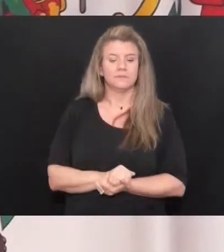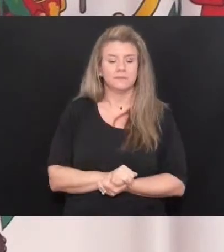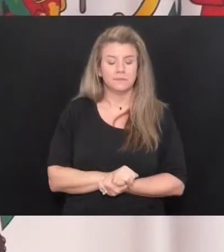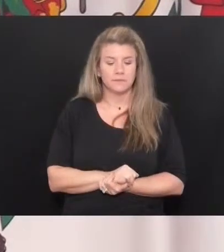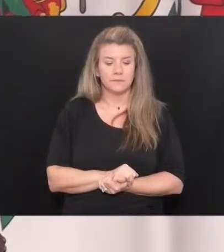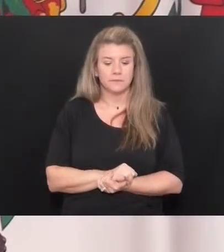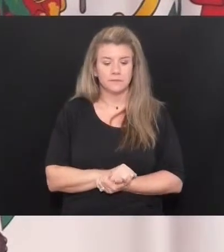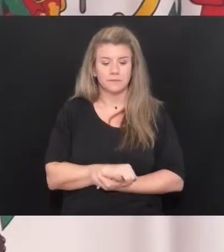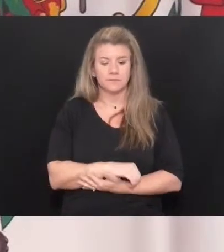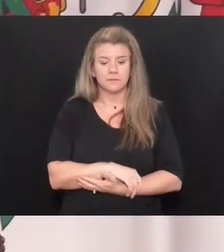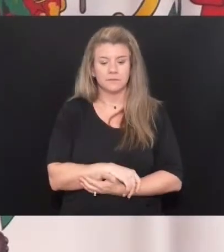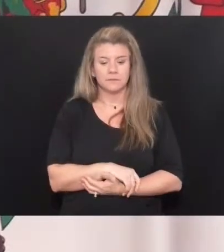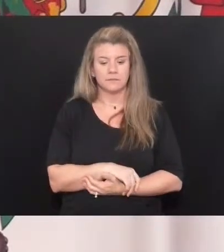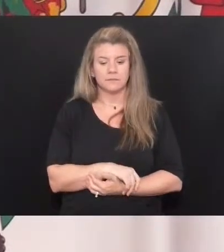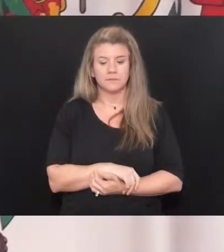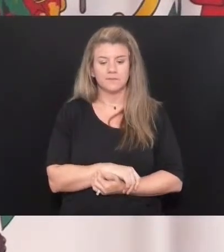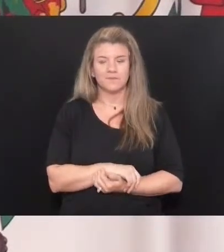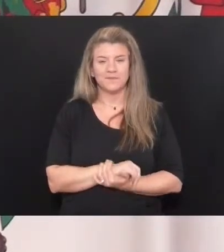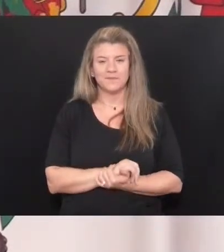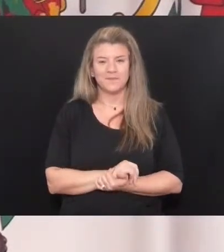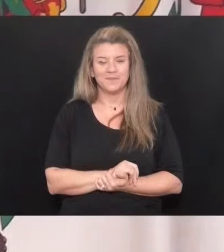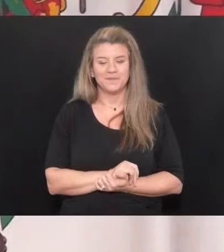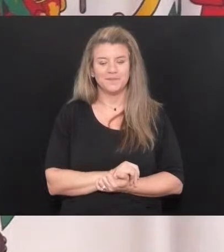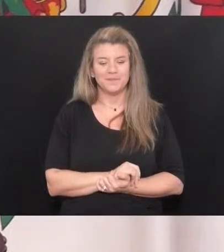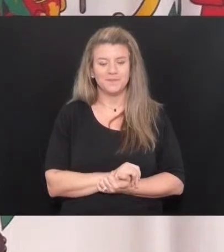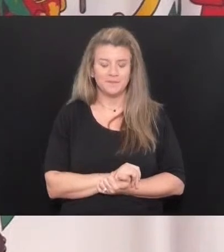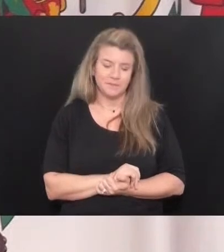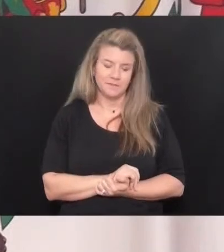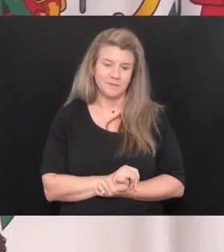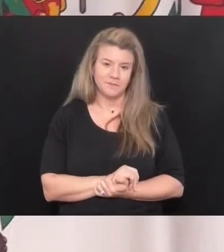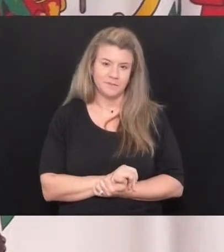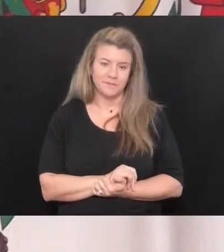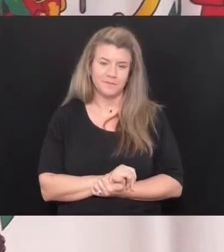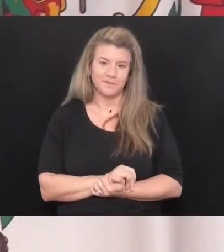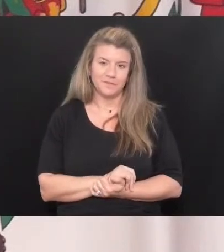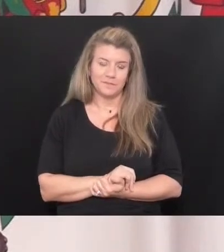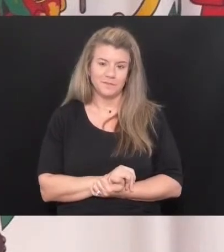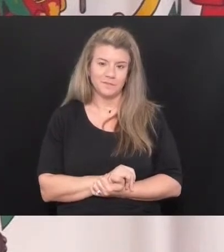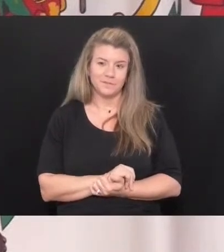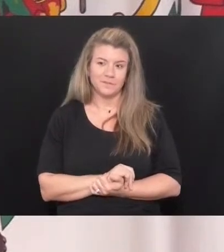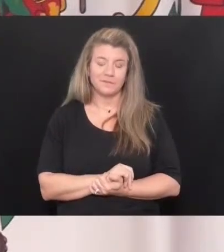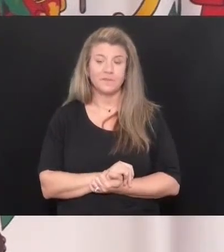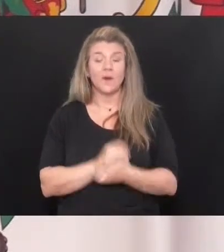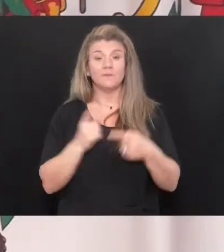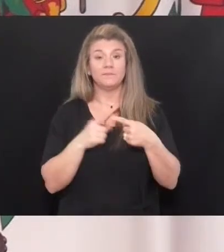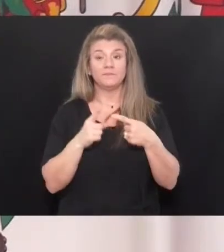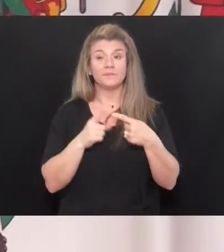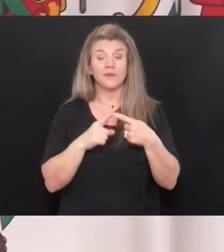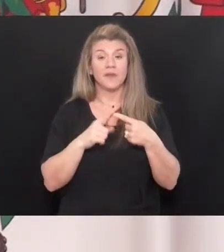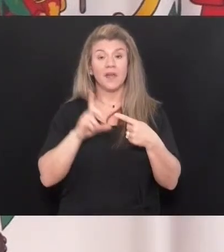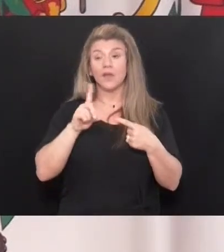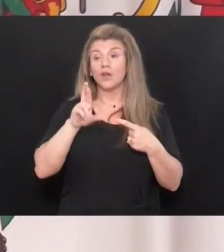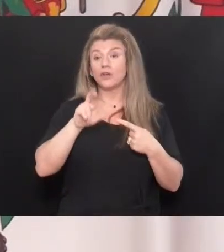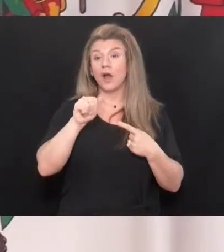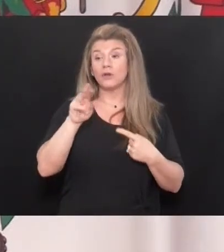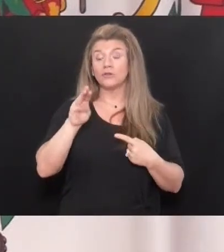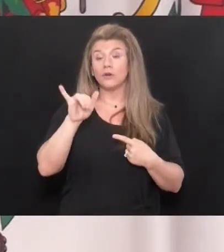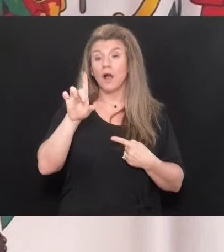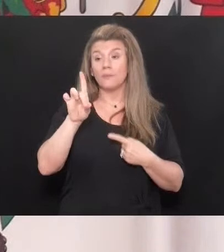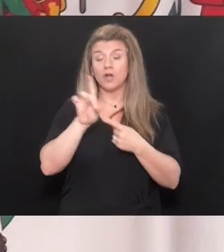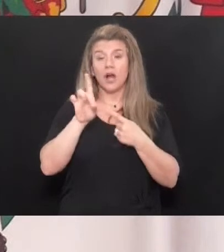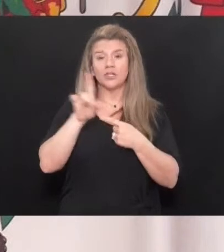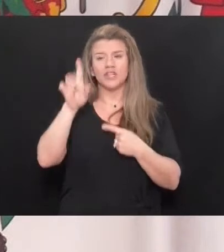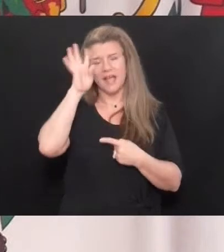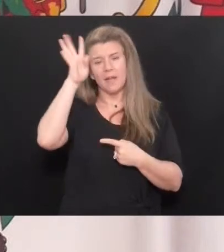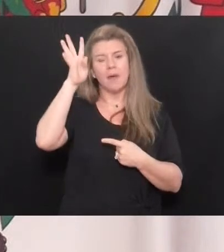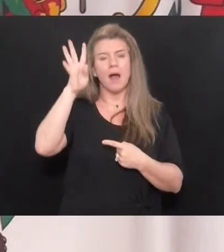me? Okay. One is Dr. Amjad, came up with a chart